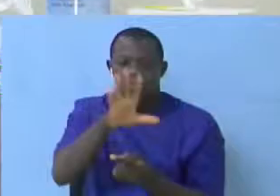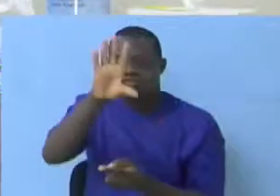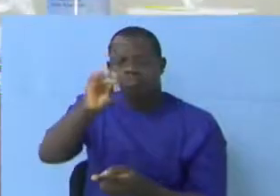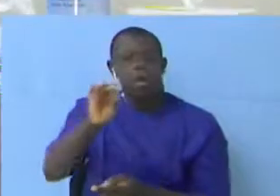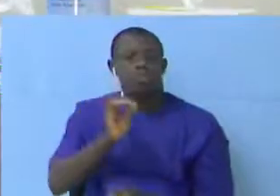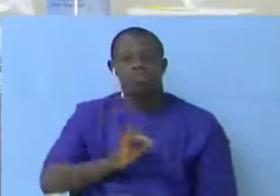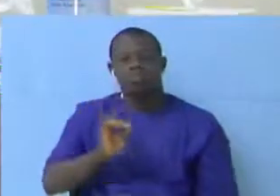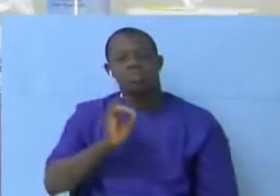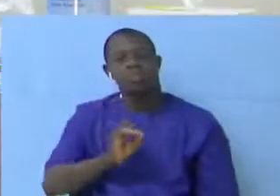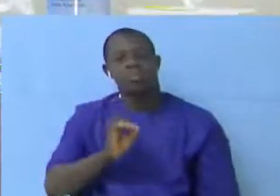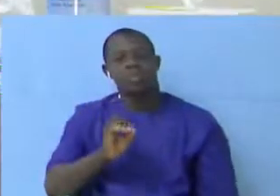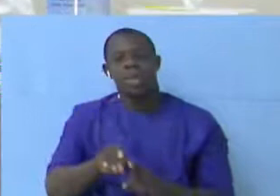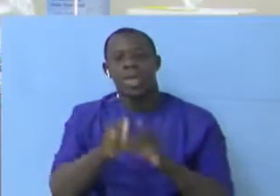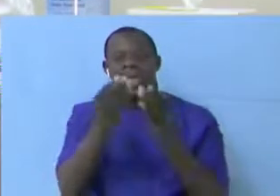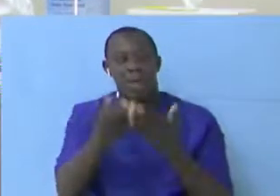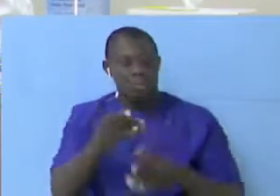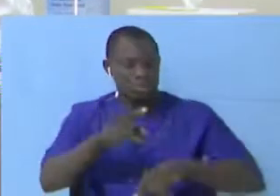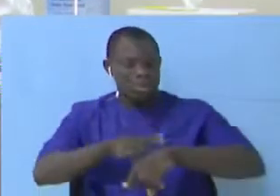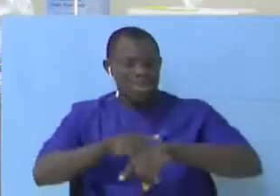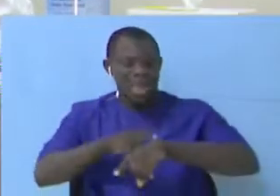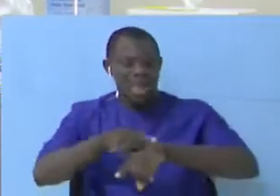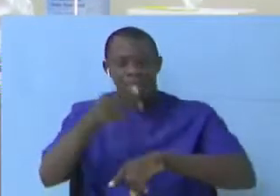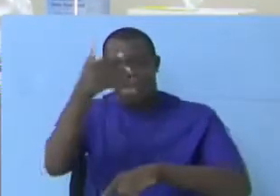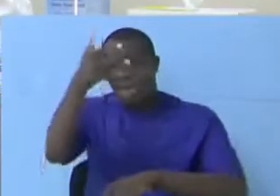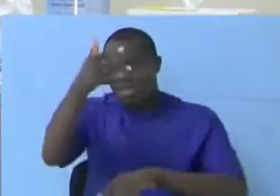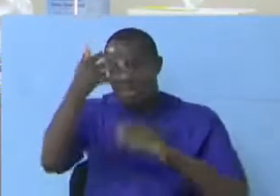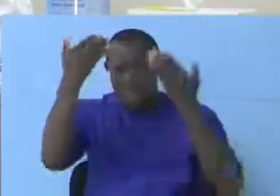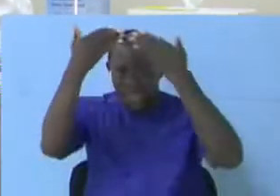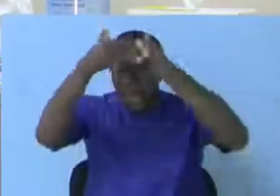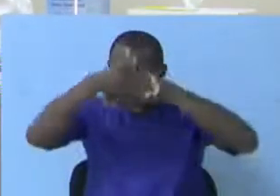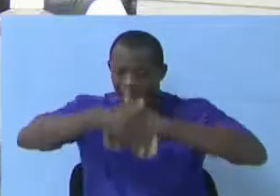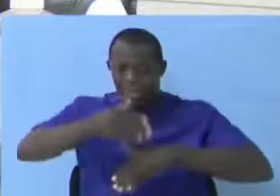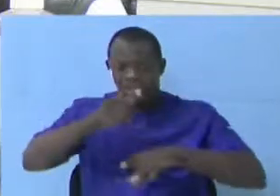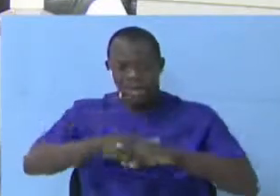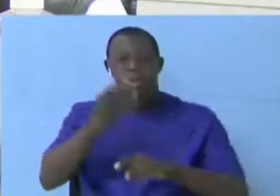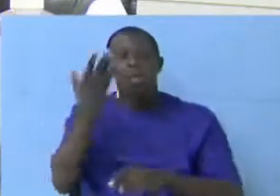amake. So at 2000 hours when it came,